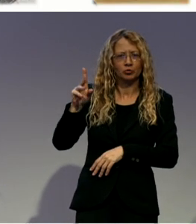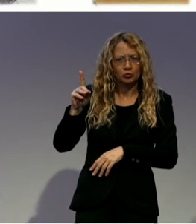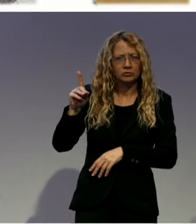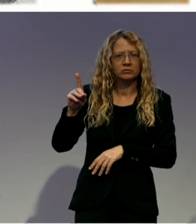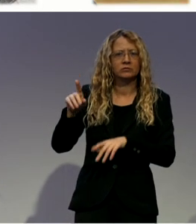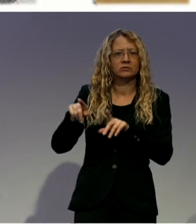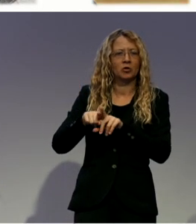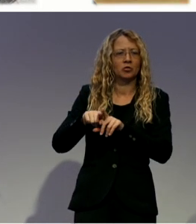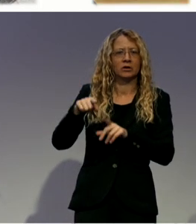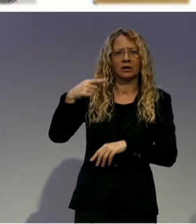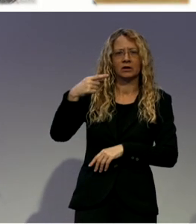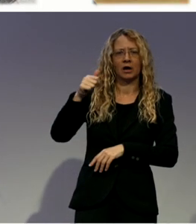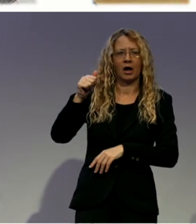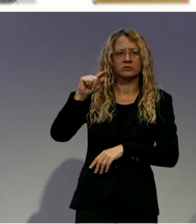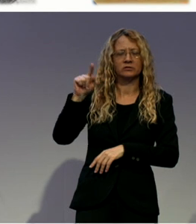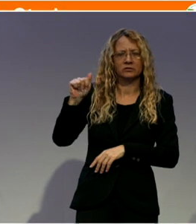Please, just a moment.